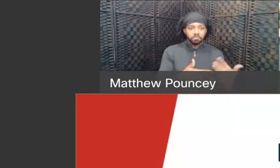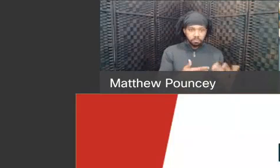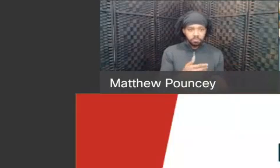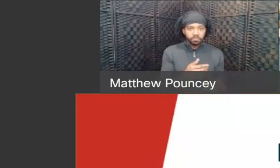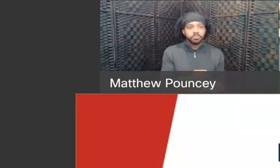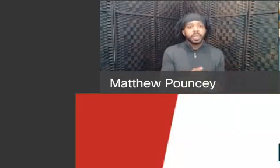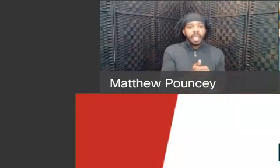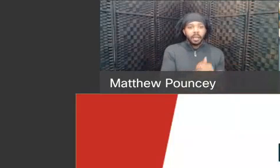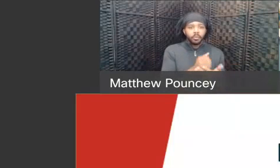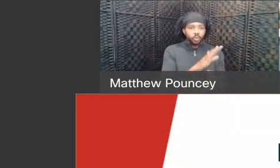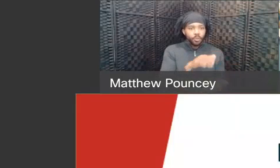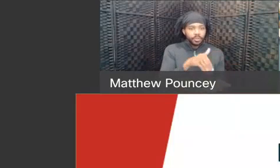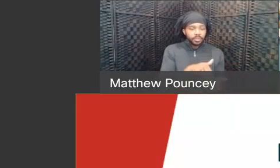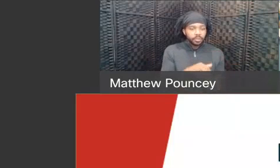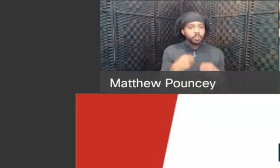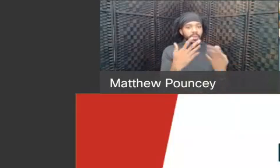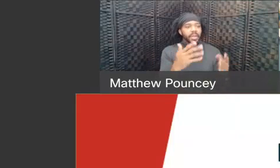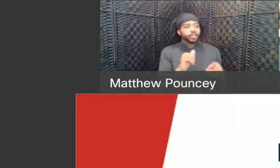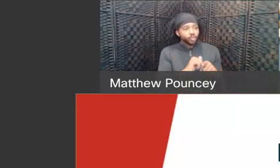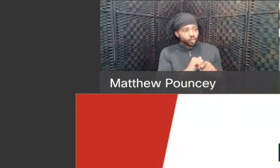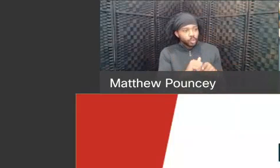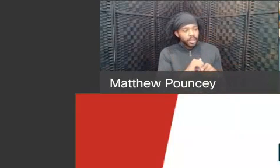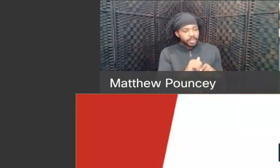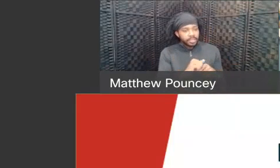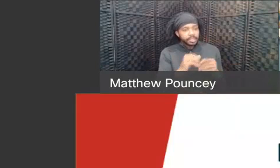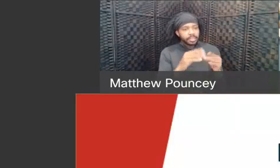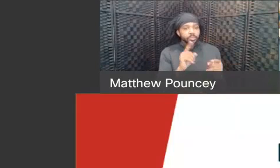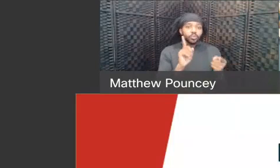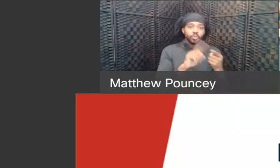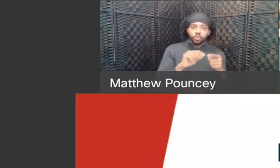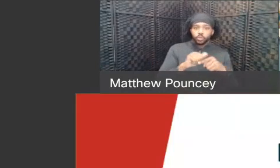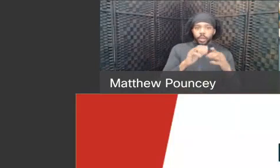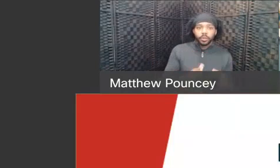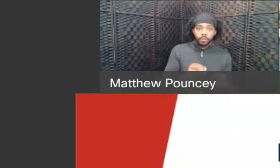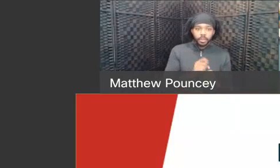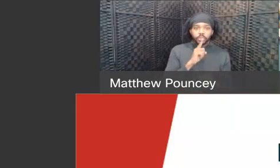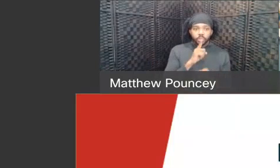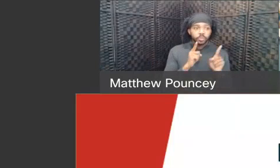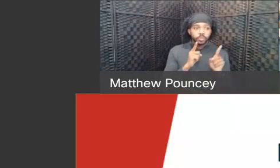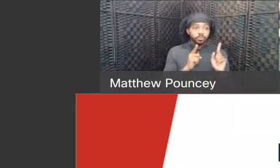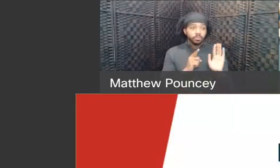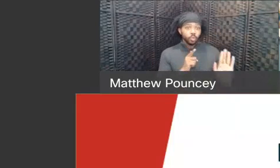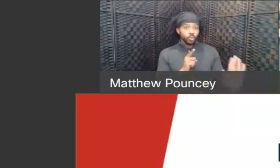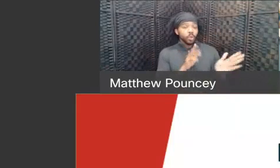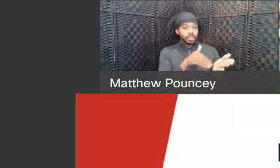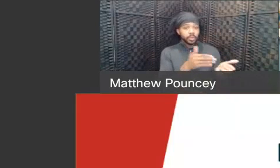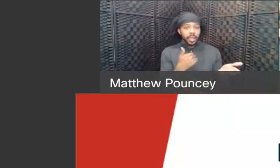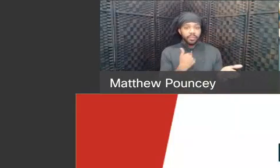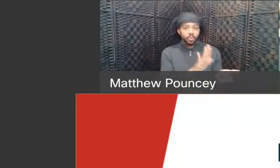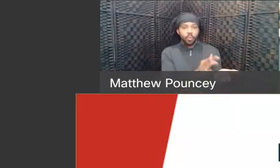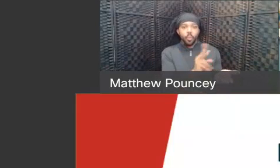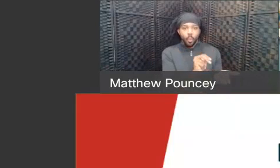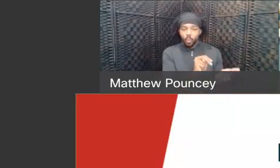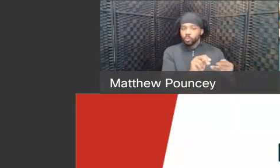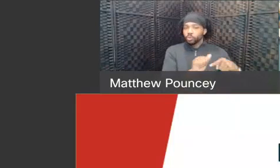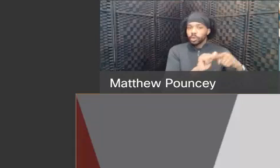sustainability by offering train-the-trainer sessions so your facility can have their very own Project First Line facilitator.